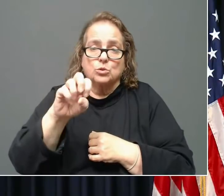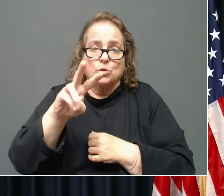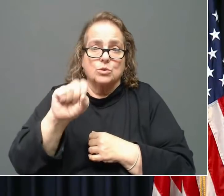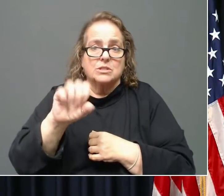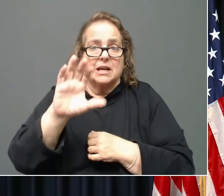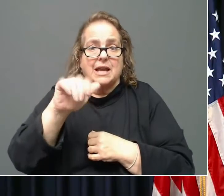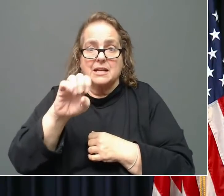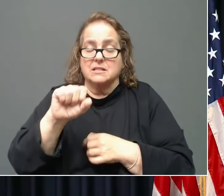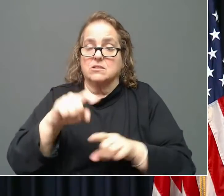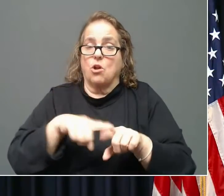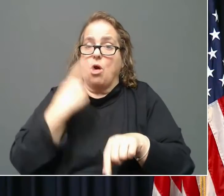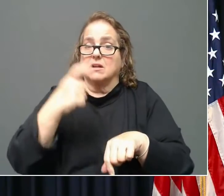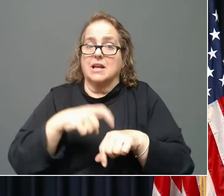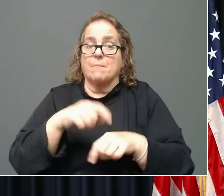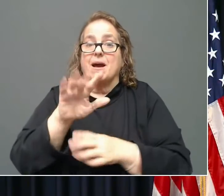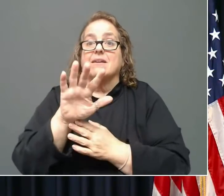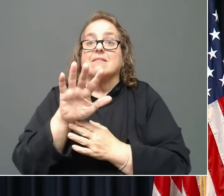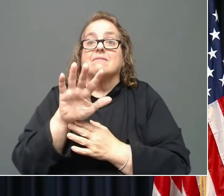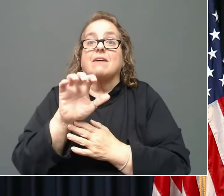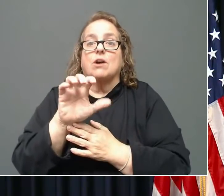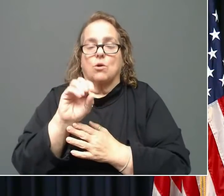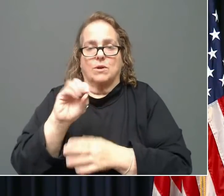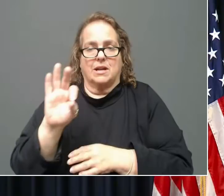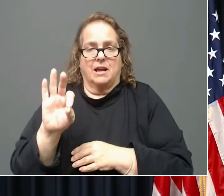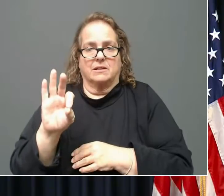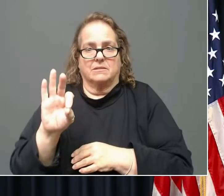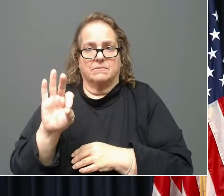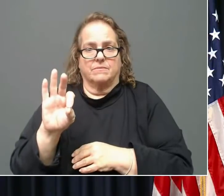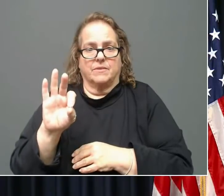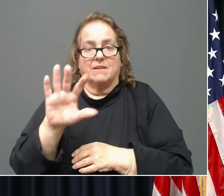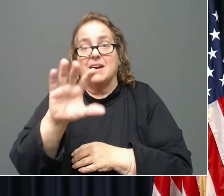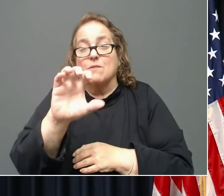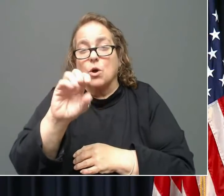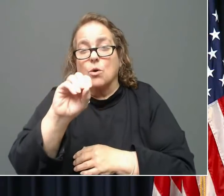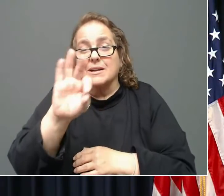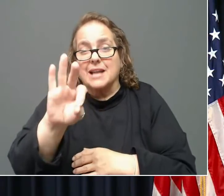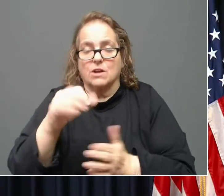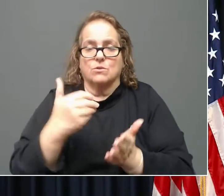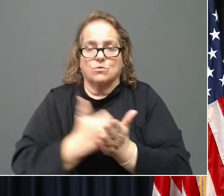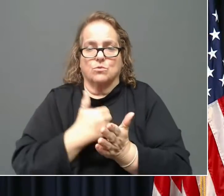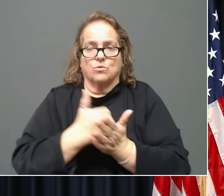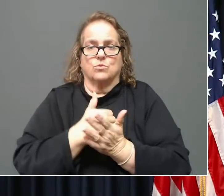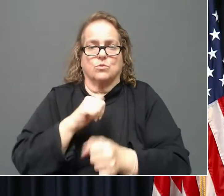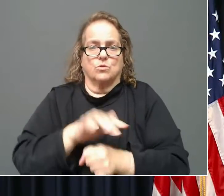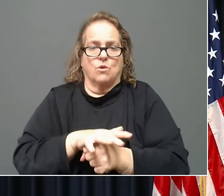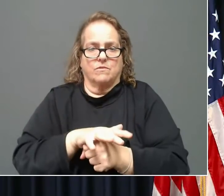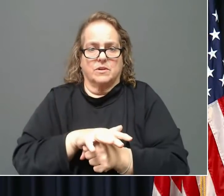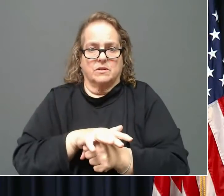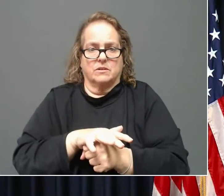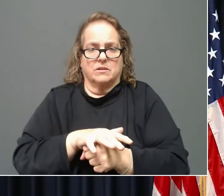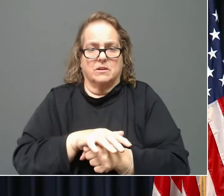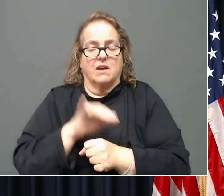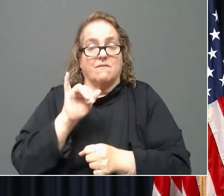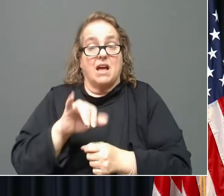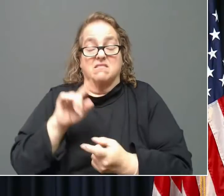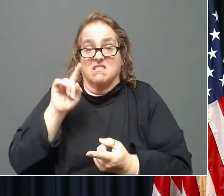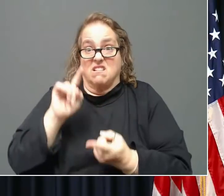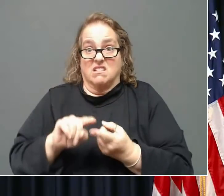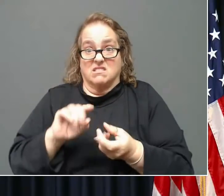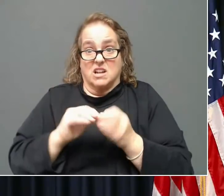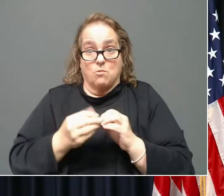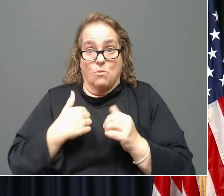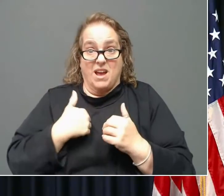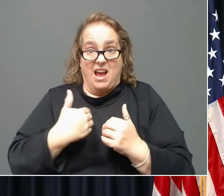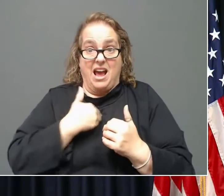time. 509 new positive cases of COVID-19. That's the least we've had since September